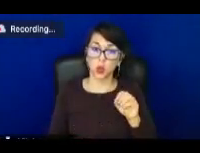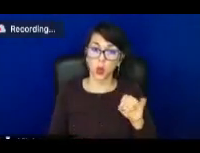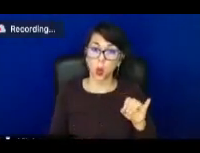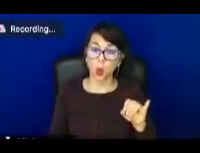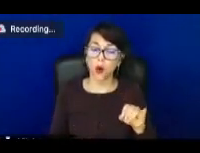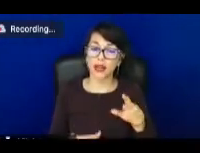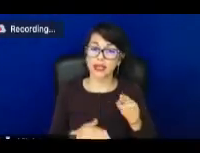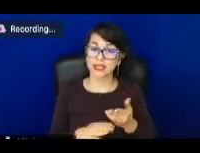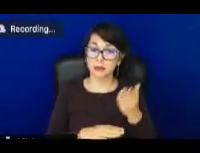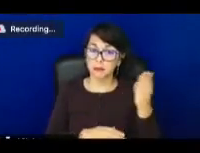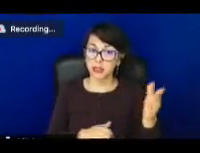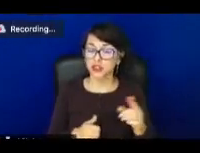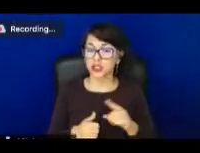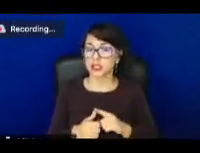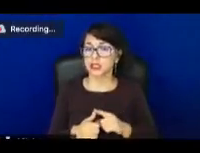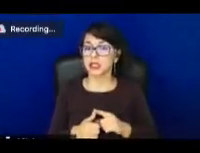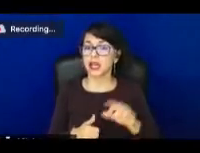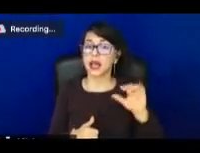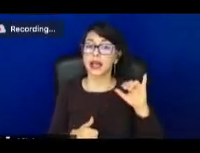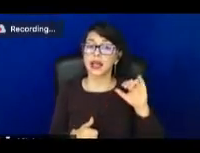the 31st.